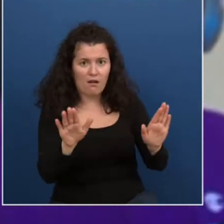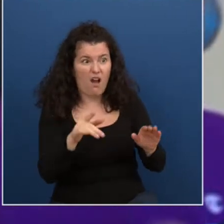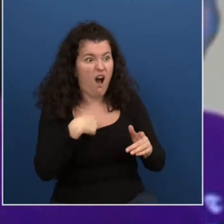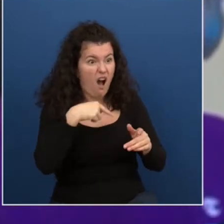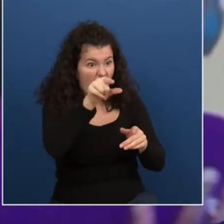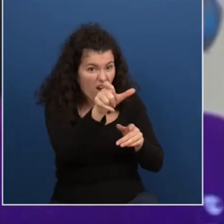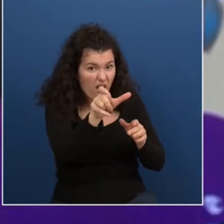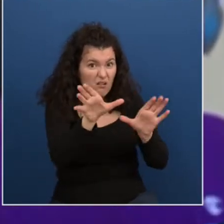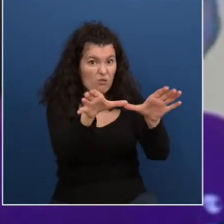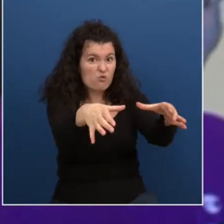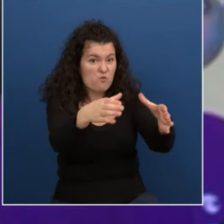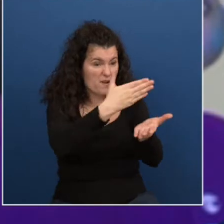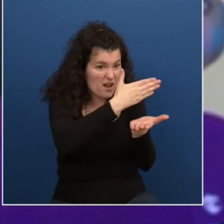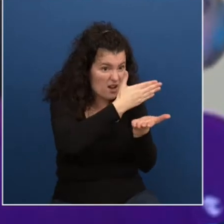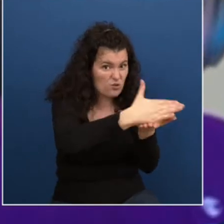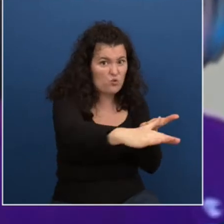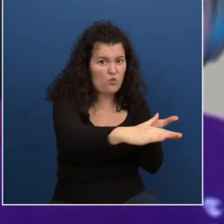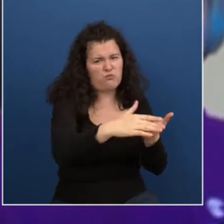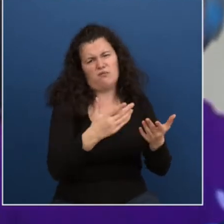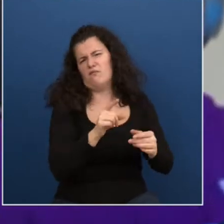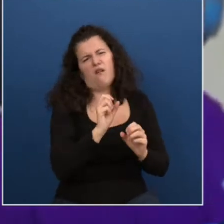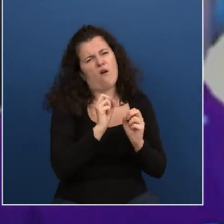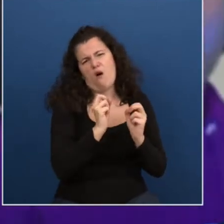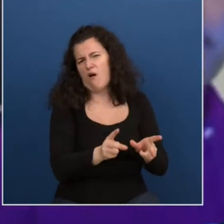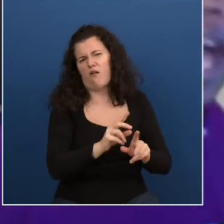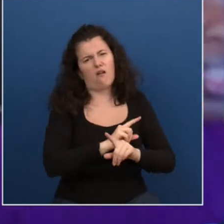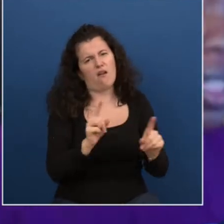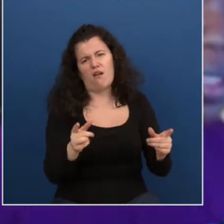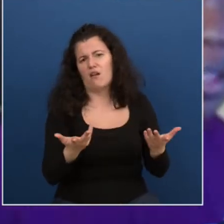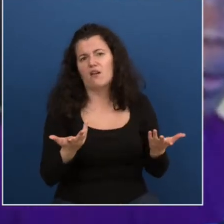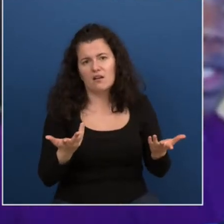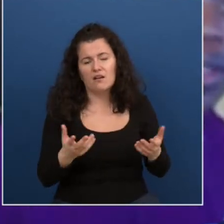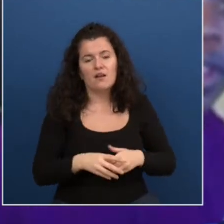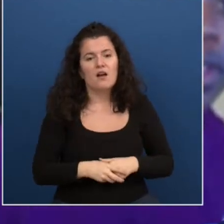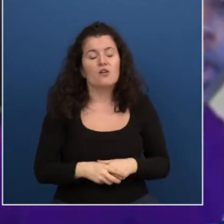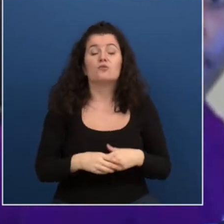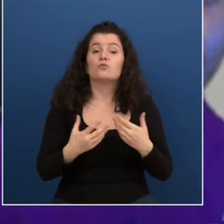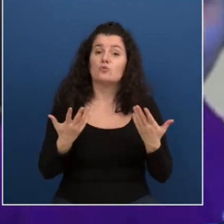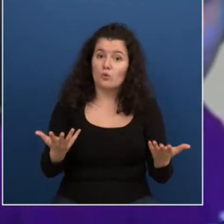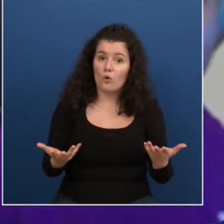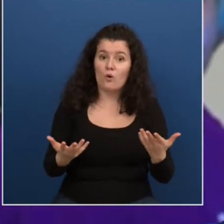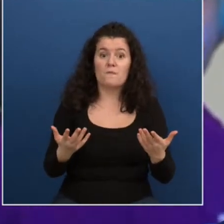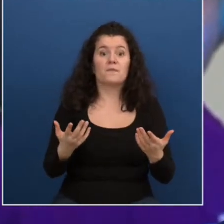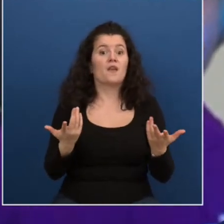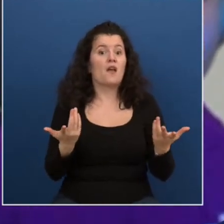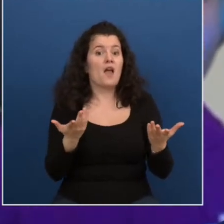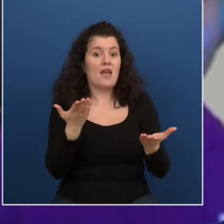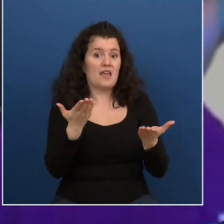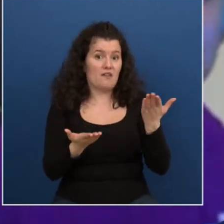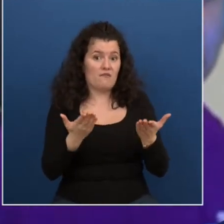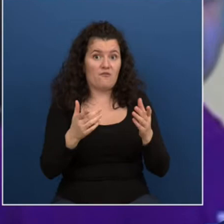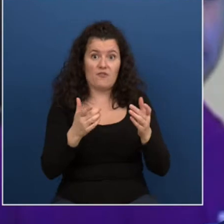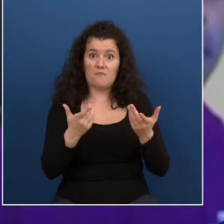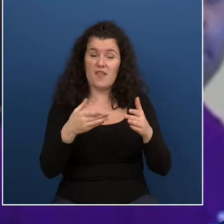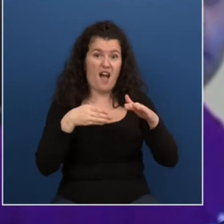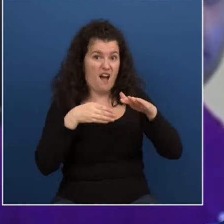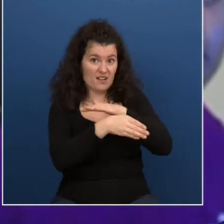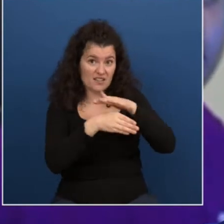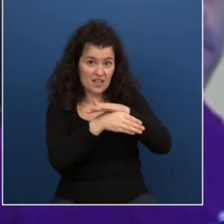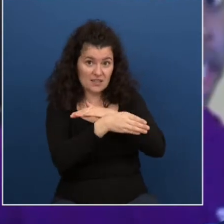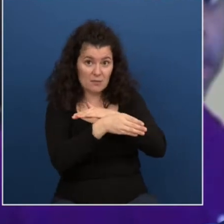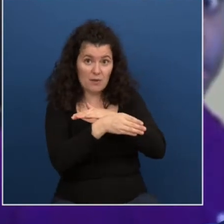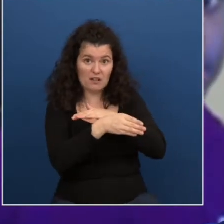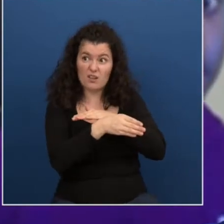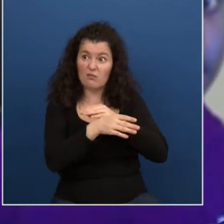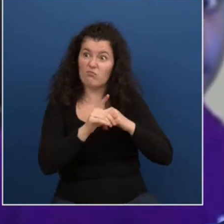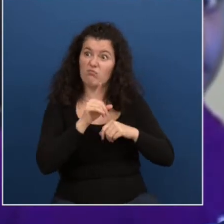of our users, however small you think that portion might be. So in reality, the portion of users who benefit from accessible designs, it's not small.